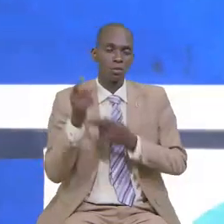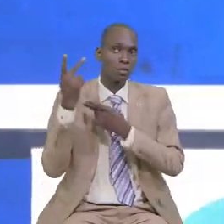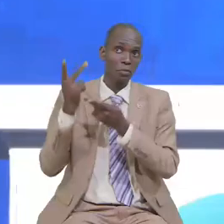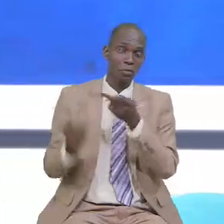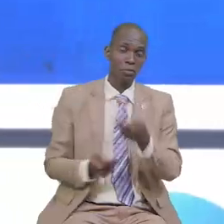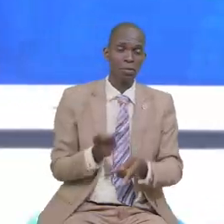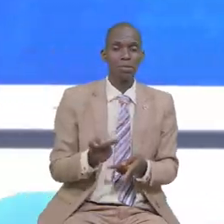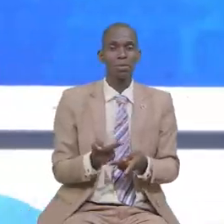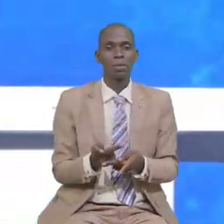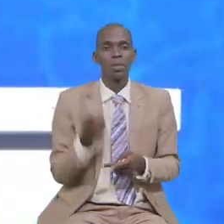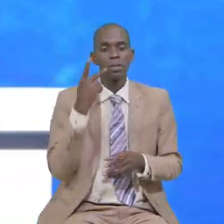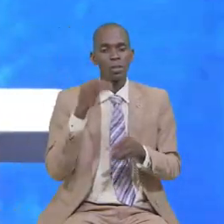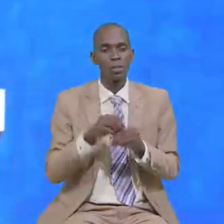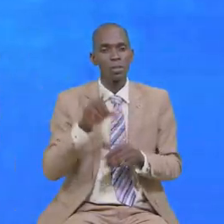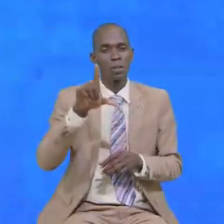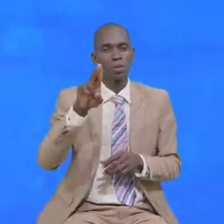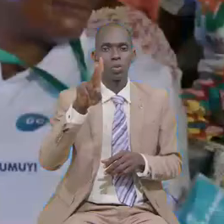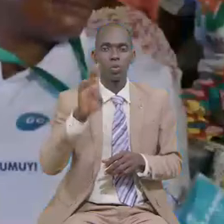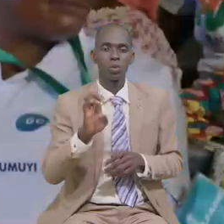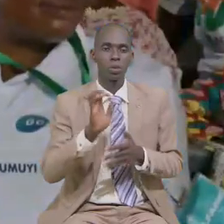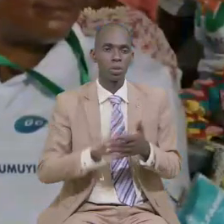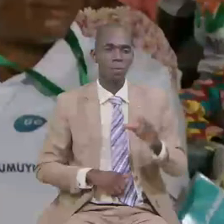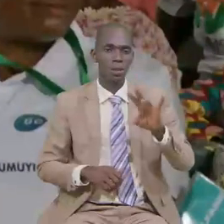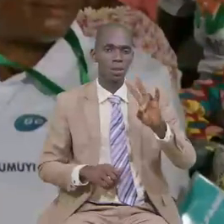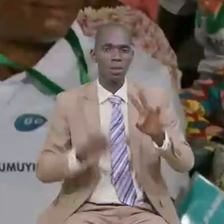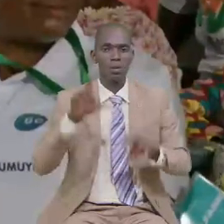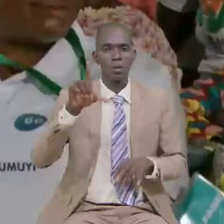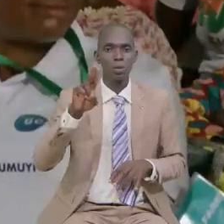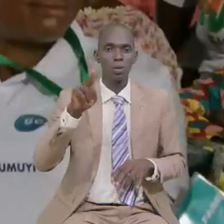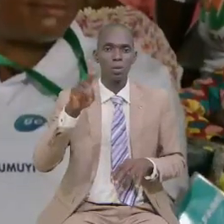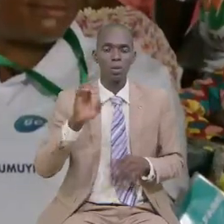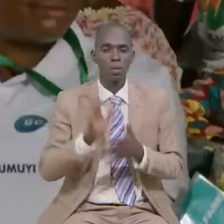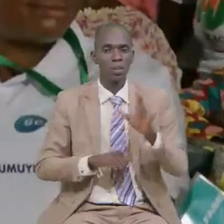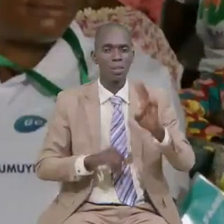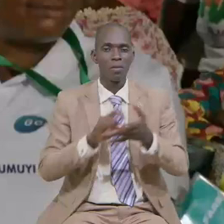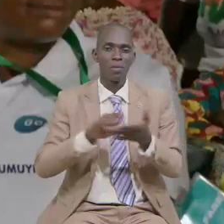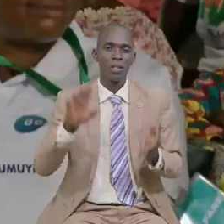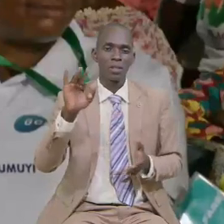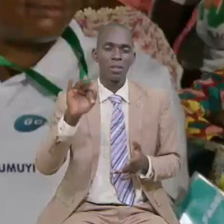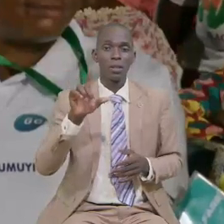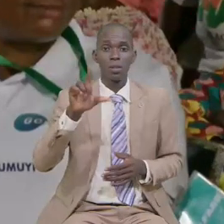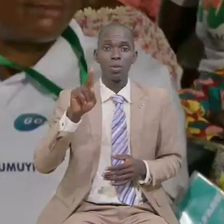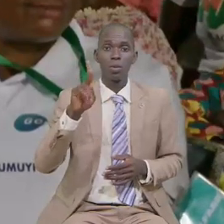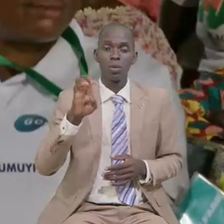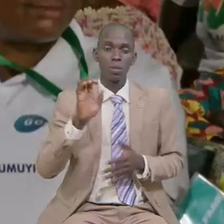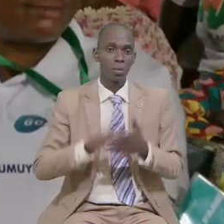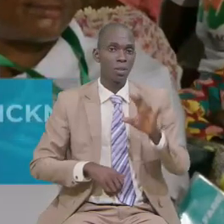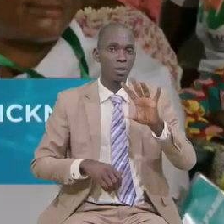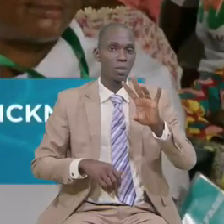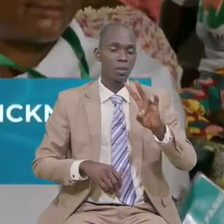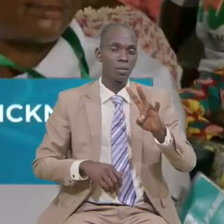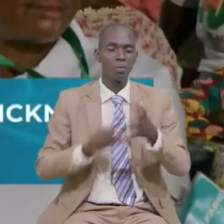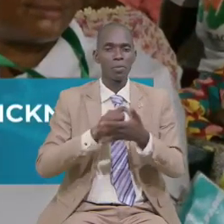Look at Luke chapter 7. I'm reading from verse 19. Luke chapter 7, verse